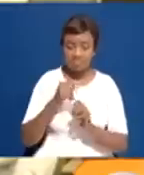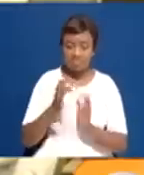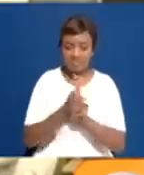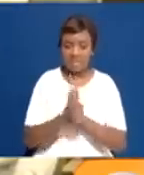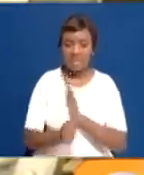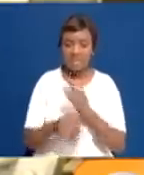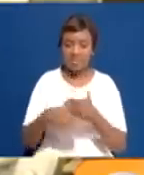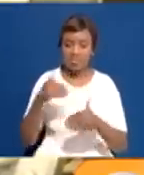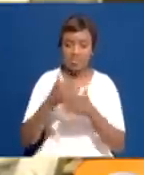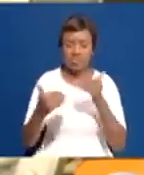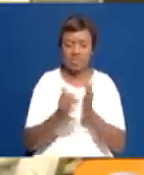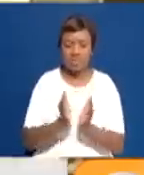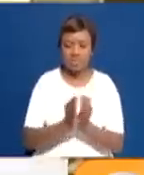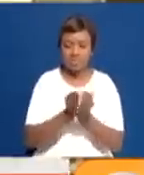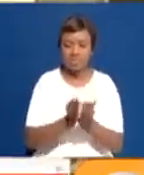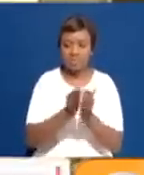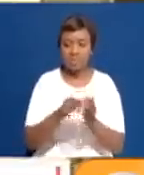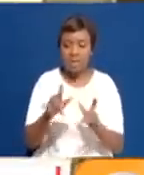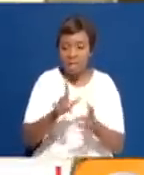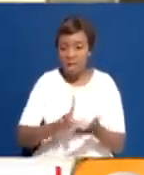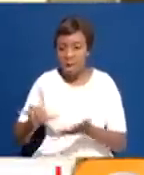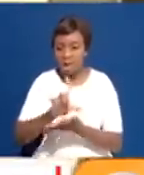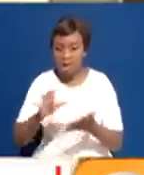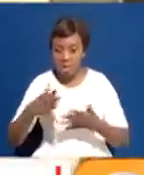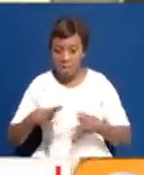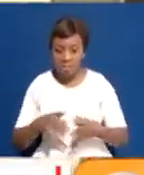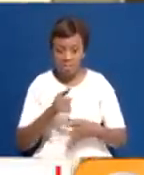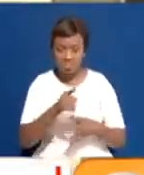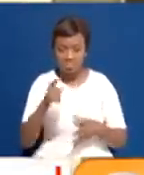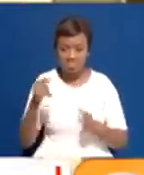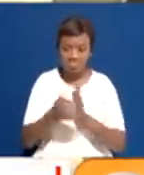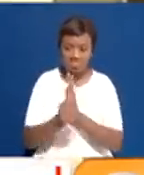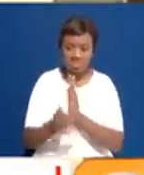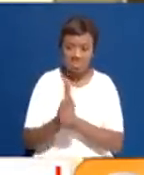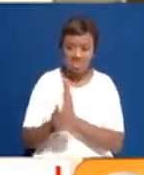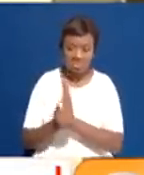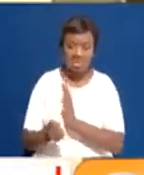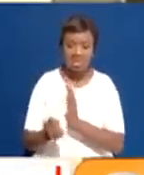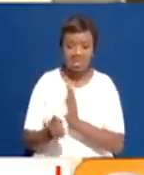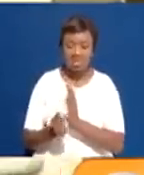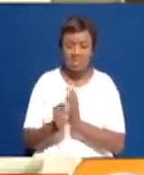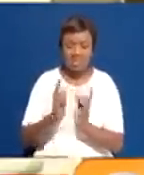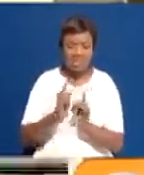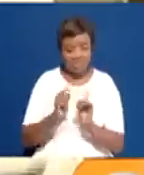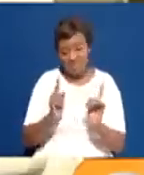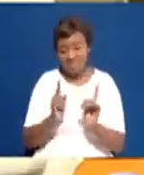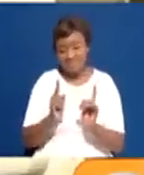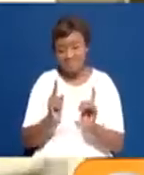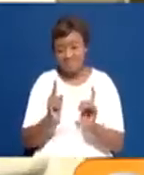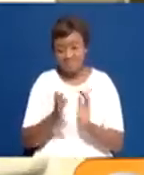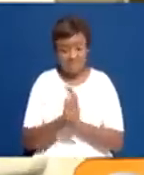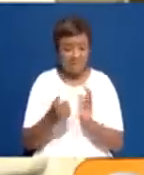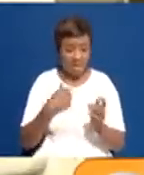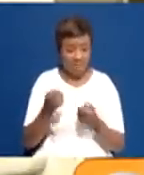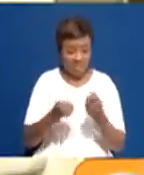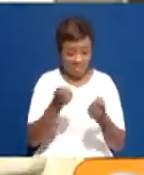curve from the local people, there was going quite steep, so that is, but they are eager to learn how to use the tools,